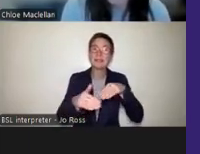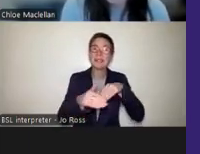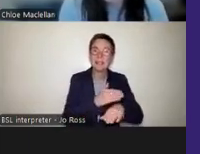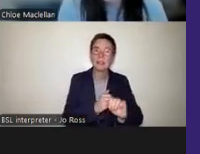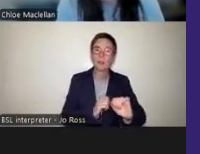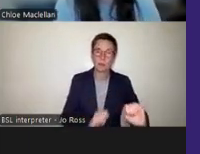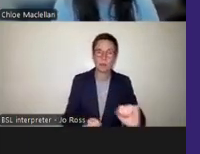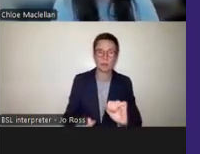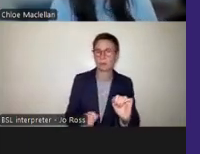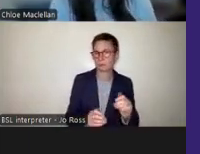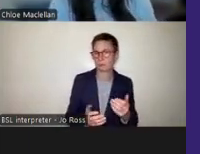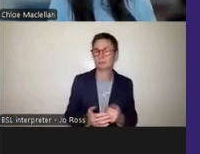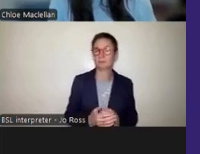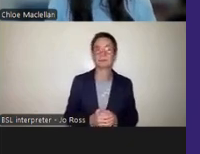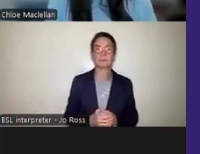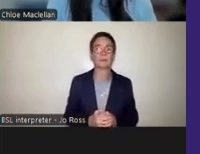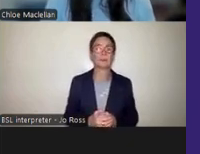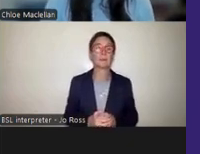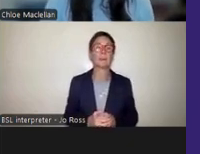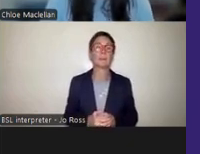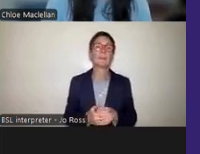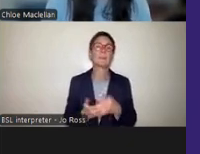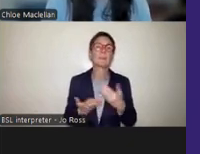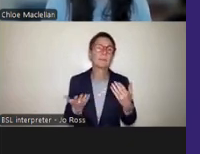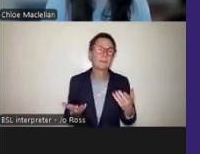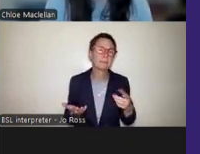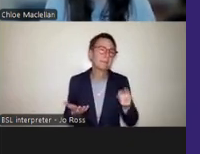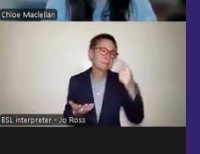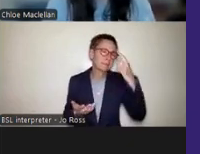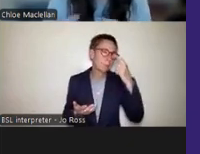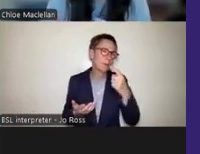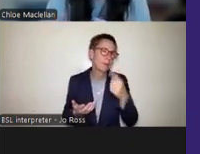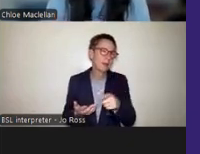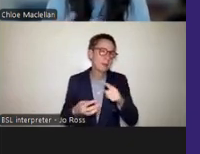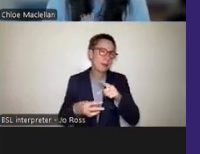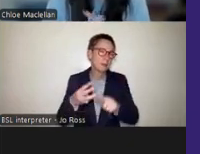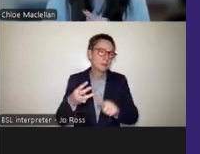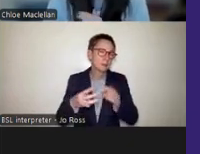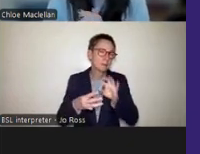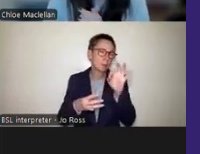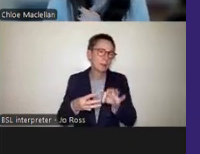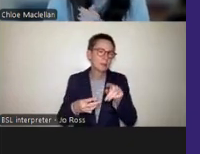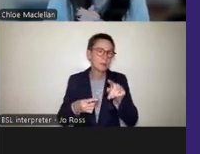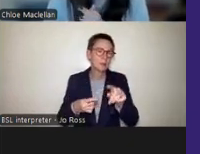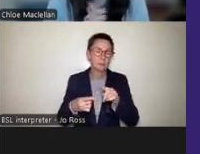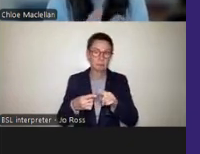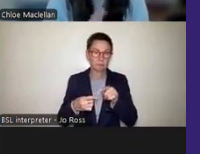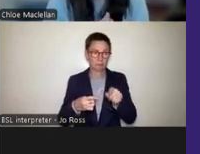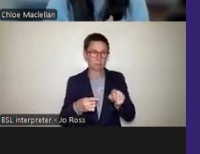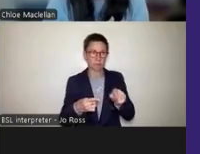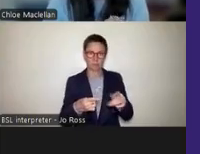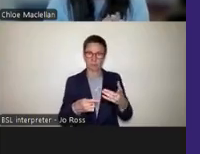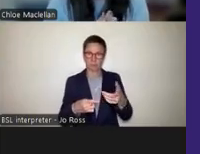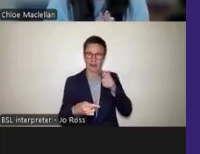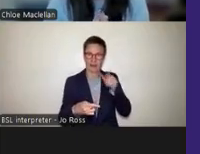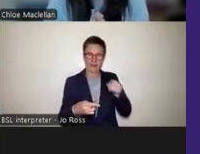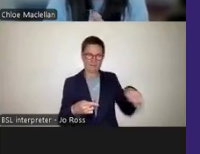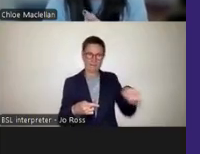also for customer use. So what I'd like you to think about in your breakout rooms very quickly is, what are the